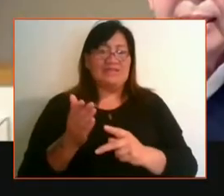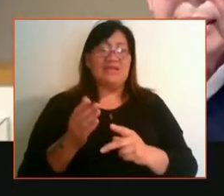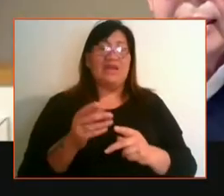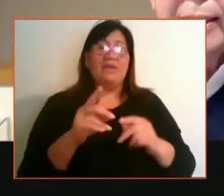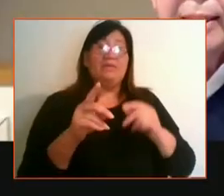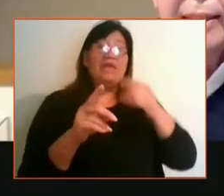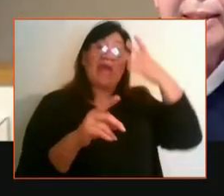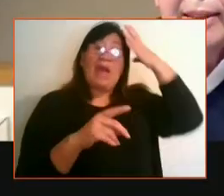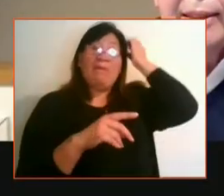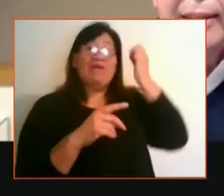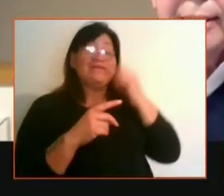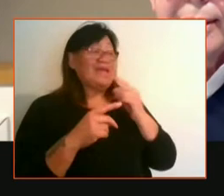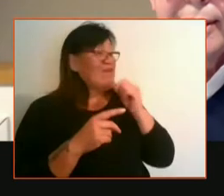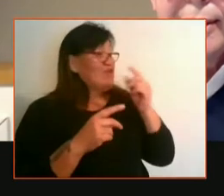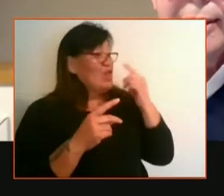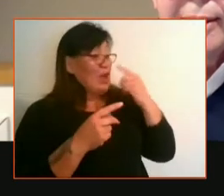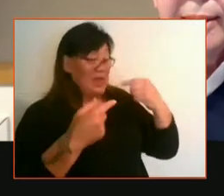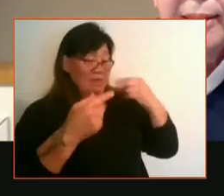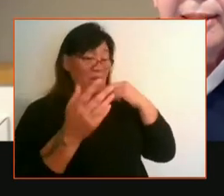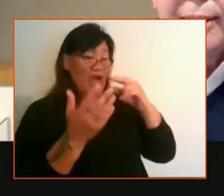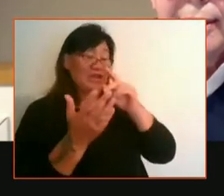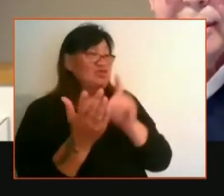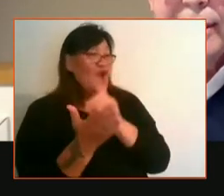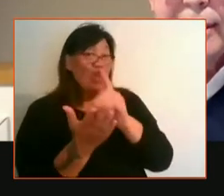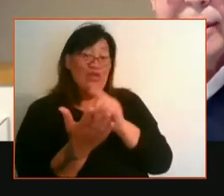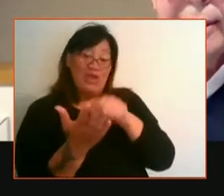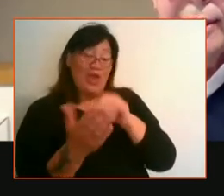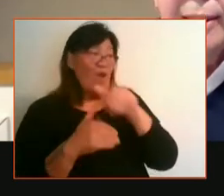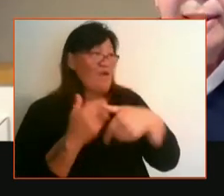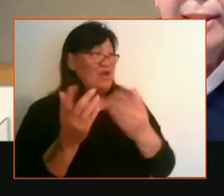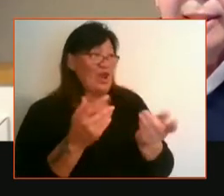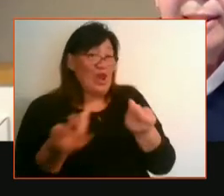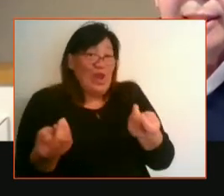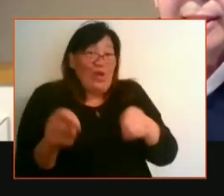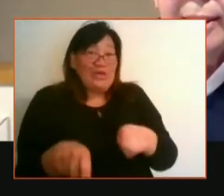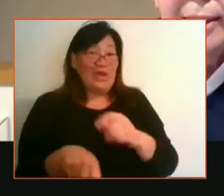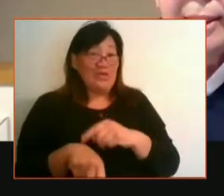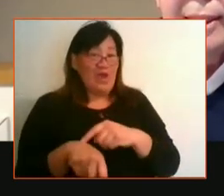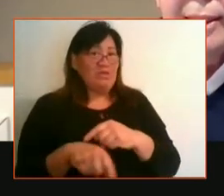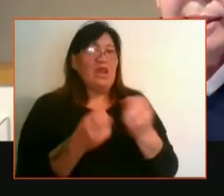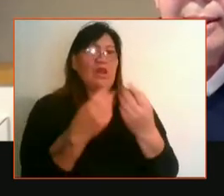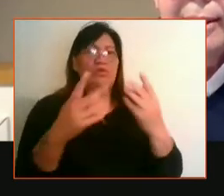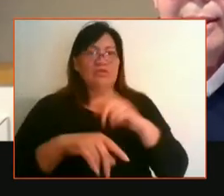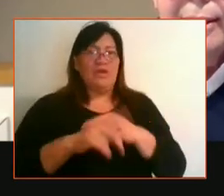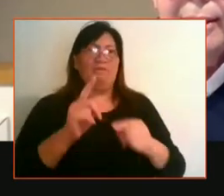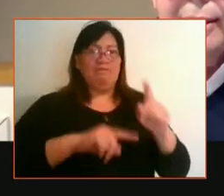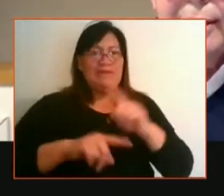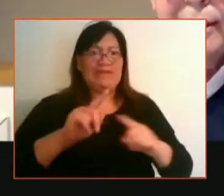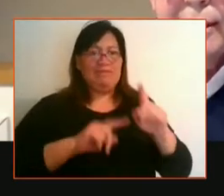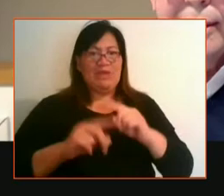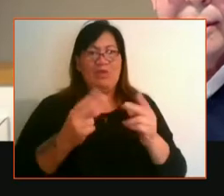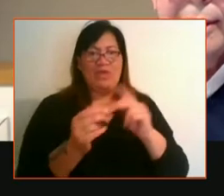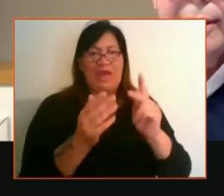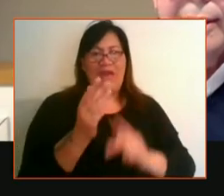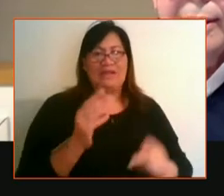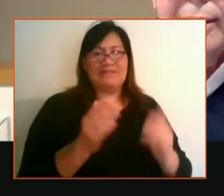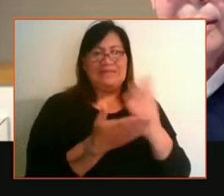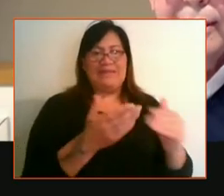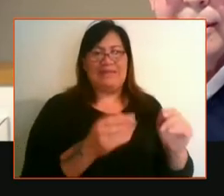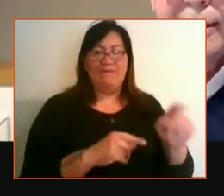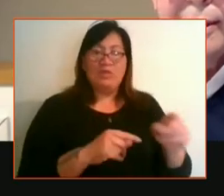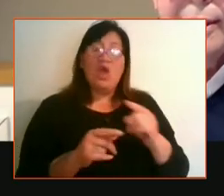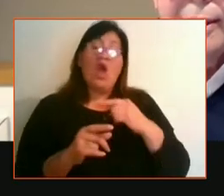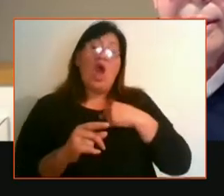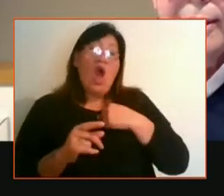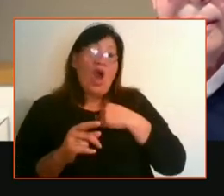Zoom meetings with the arts sector, particularly over lockdown as we planned this, Jonathan. And I did say, as the junior arts minister out